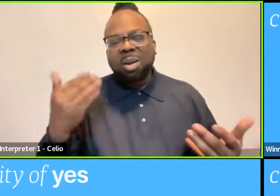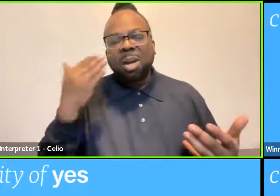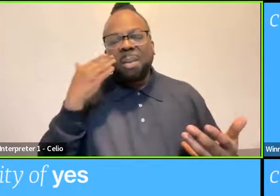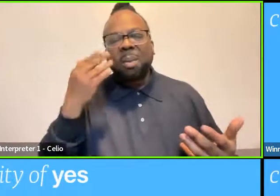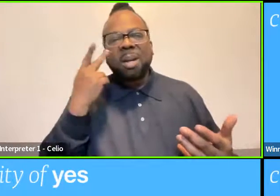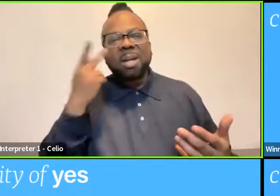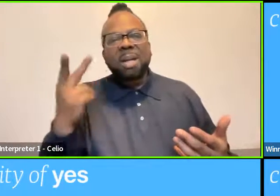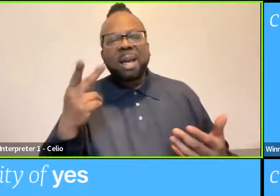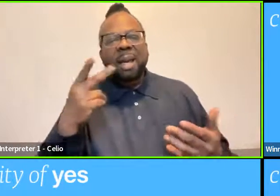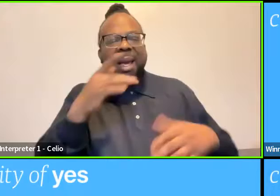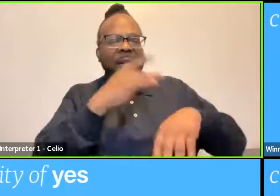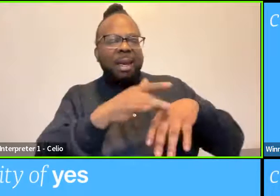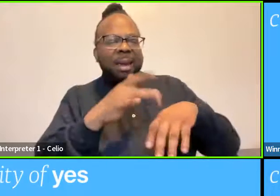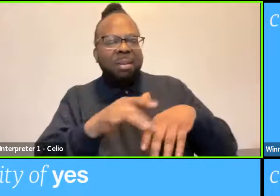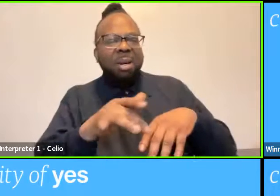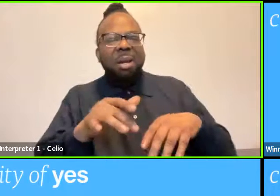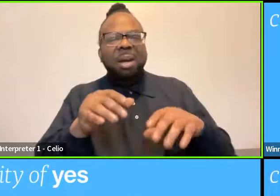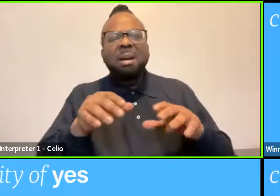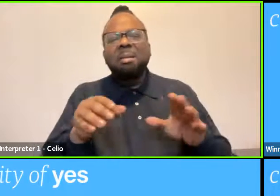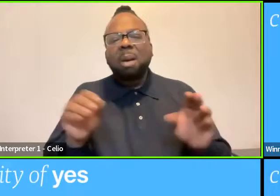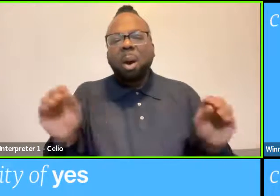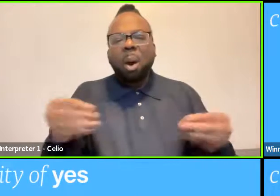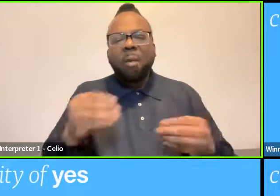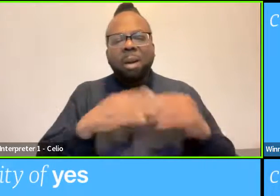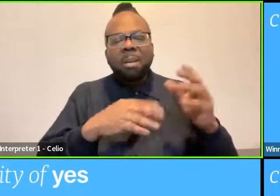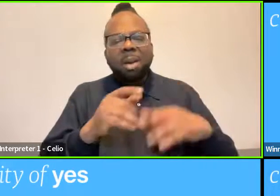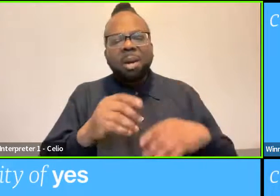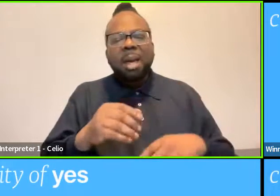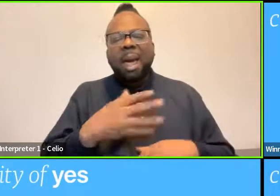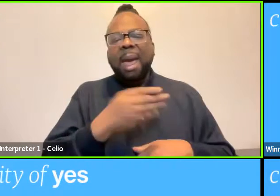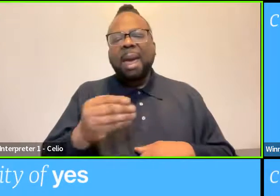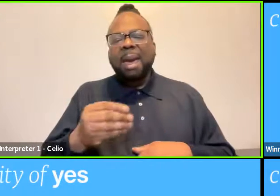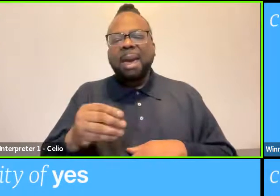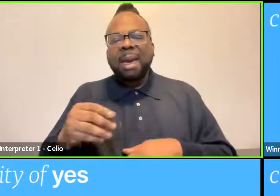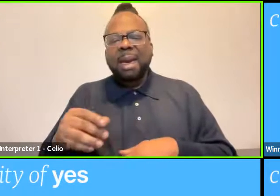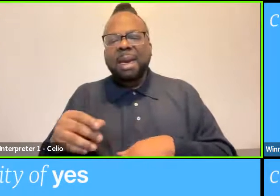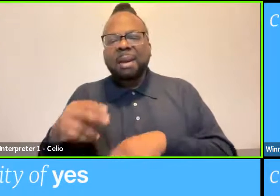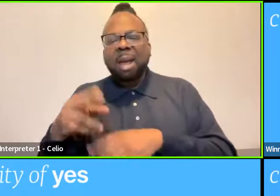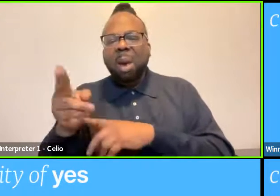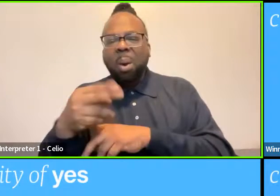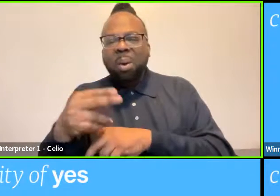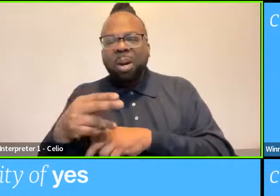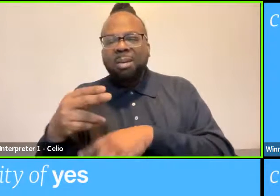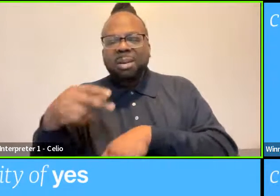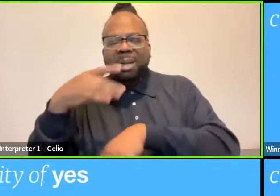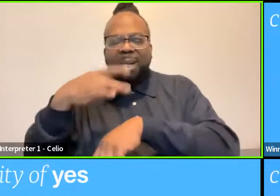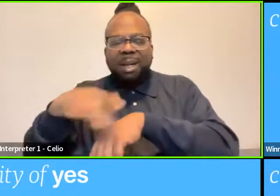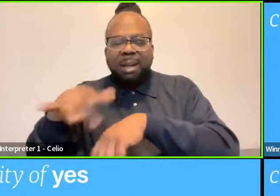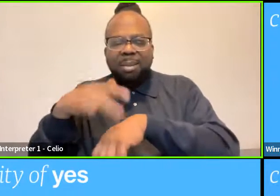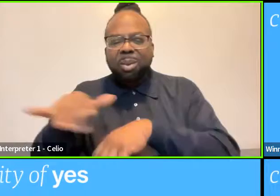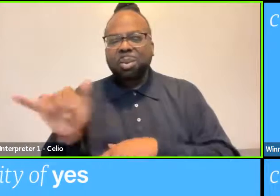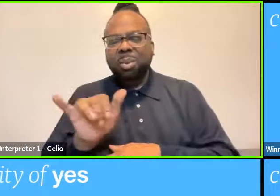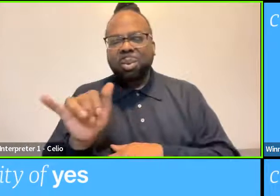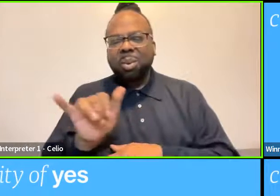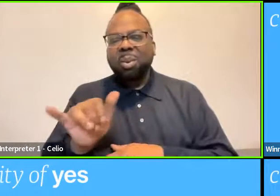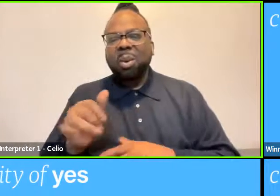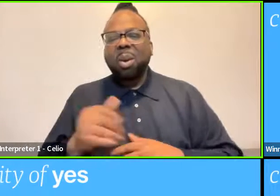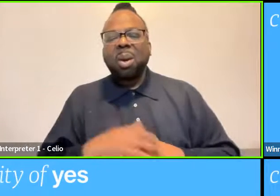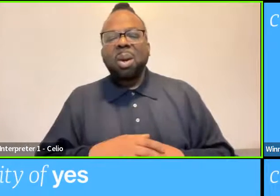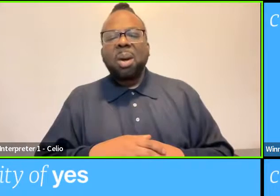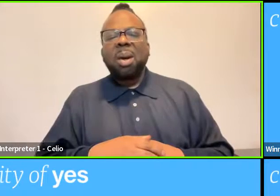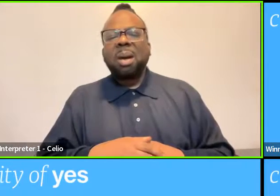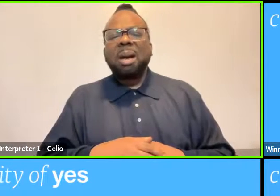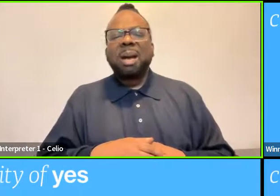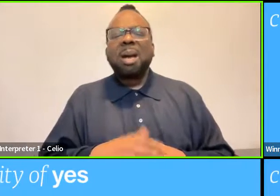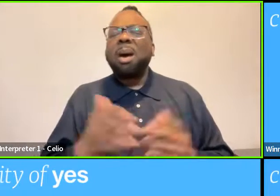and empty hotels. Thank you, Justine. I was just reading a question similar to this in the chat, so. That was mine. Oh,